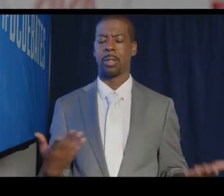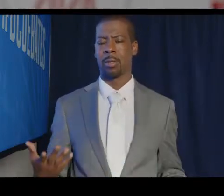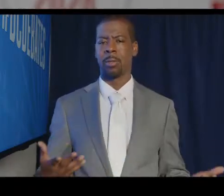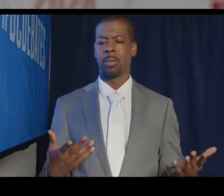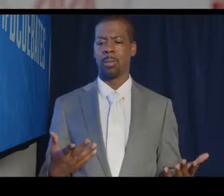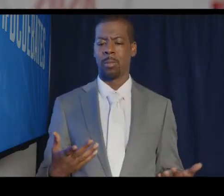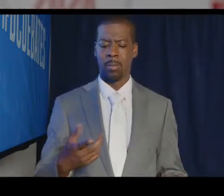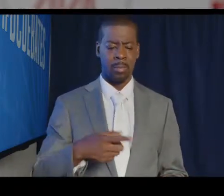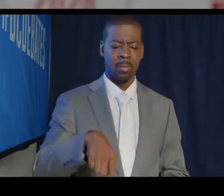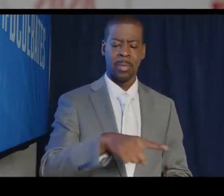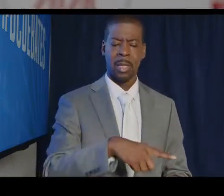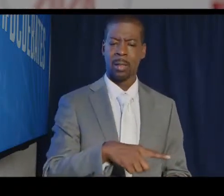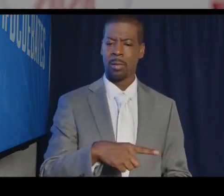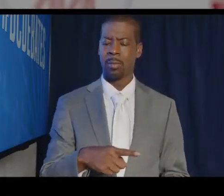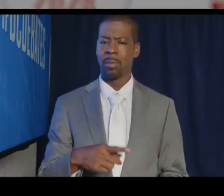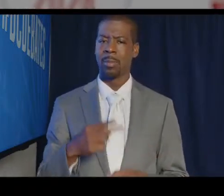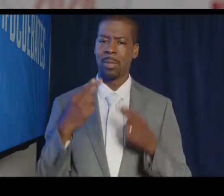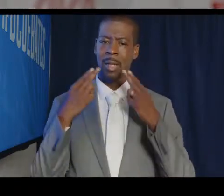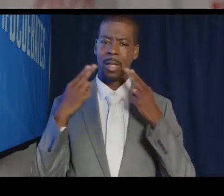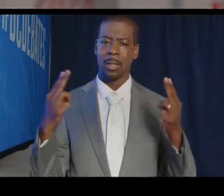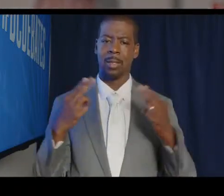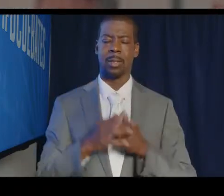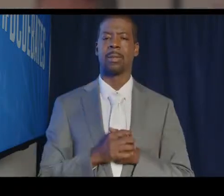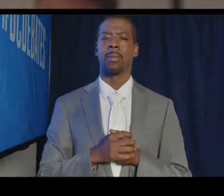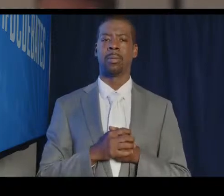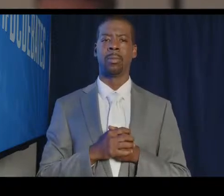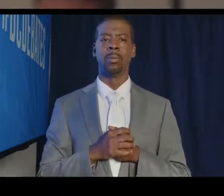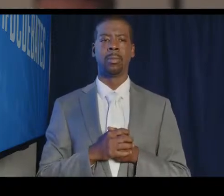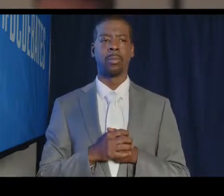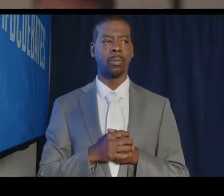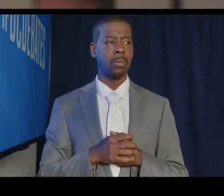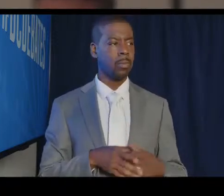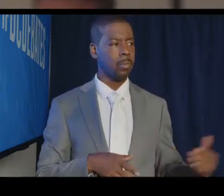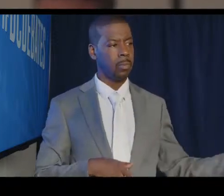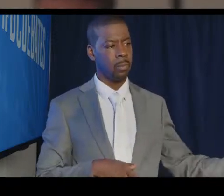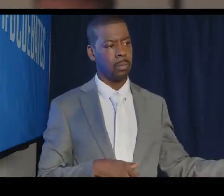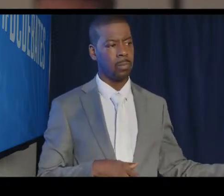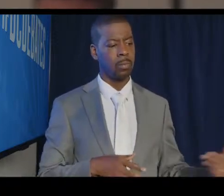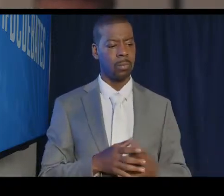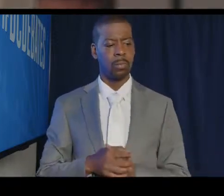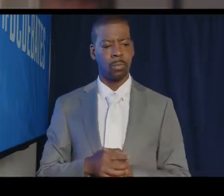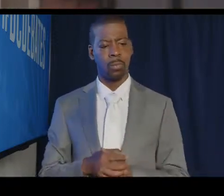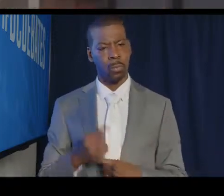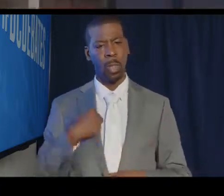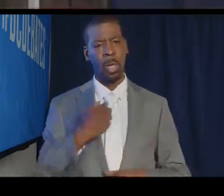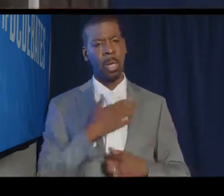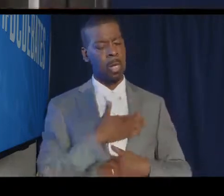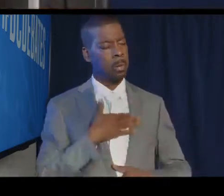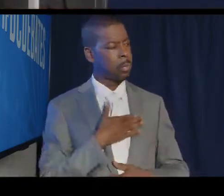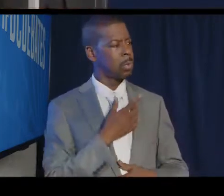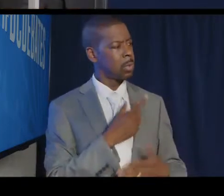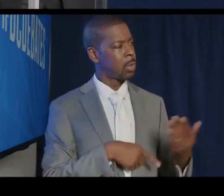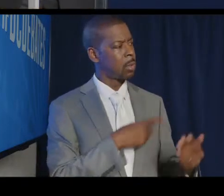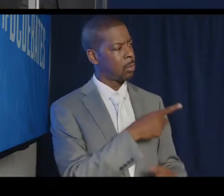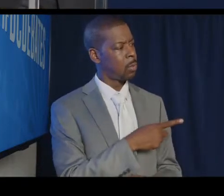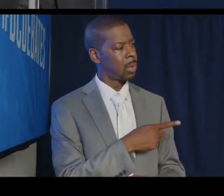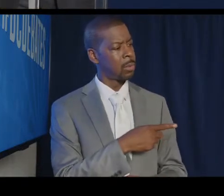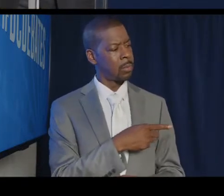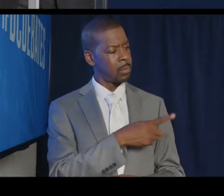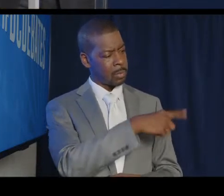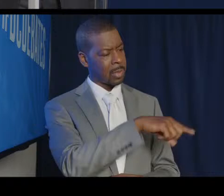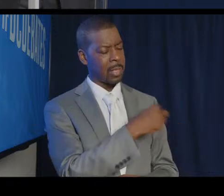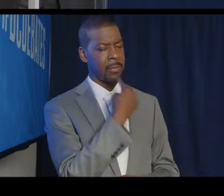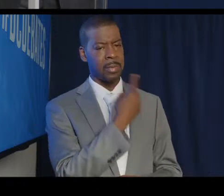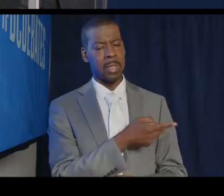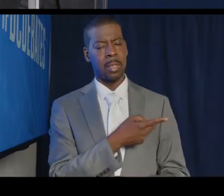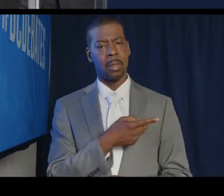didn't cause. Mr. Moch, a rebuttal? Yeah, I just want to appreciate what the council members have done in their